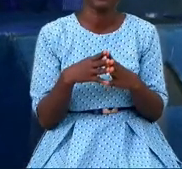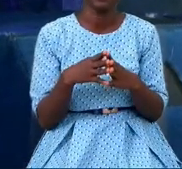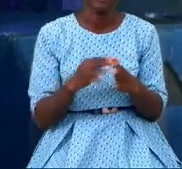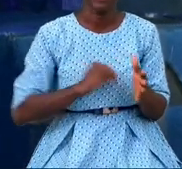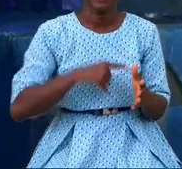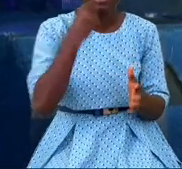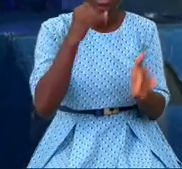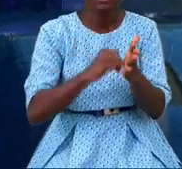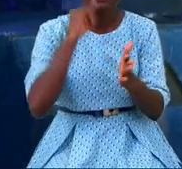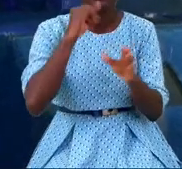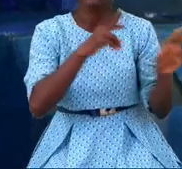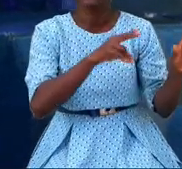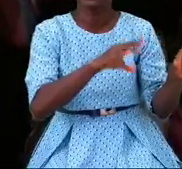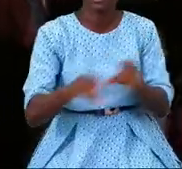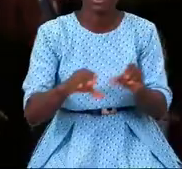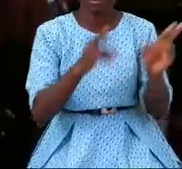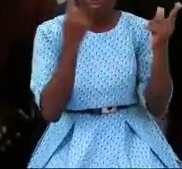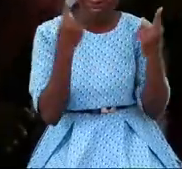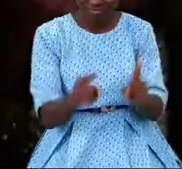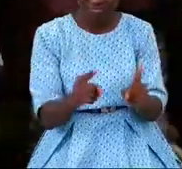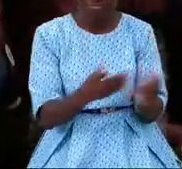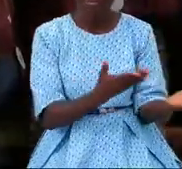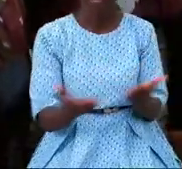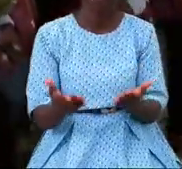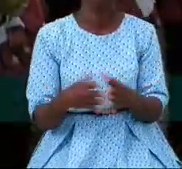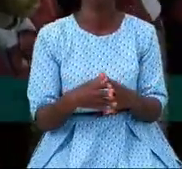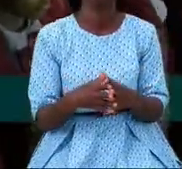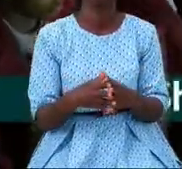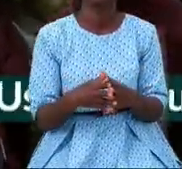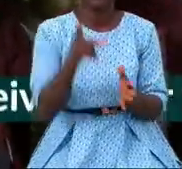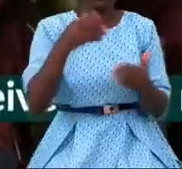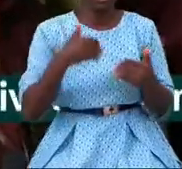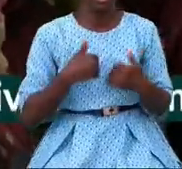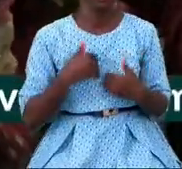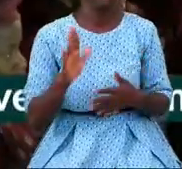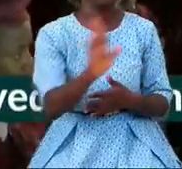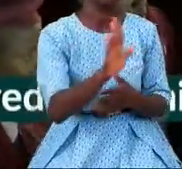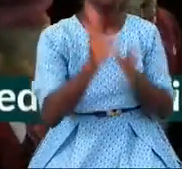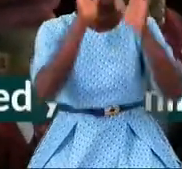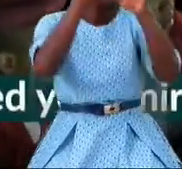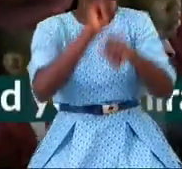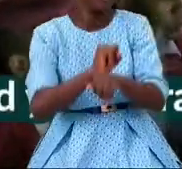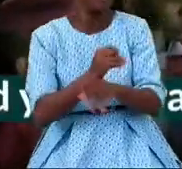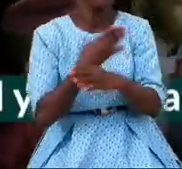freedom right there. Check it up. Confirmation is there with you.